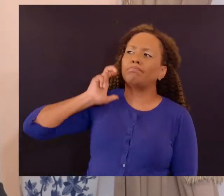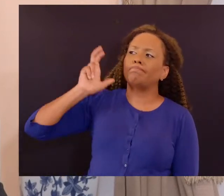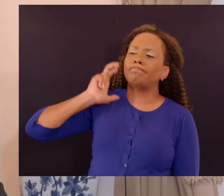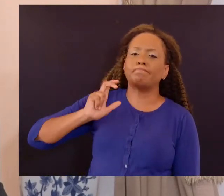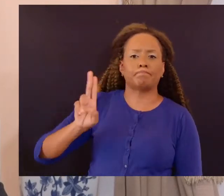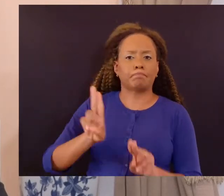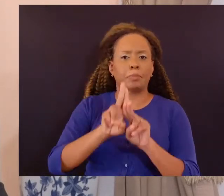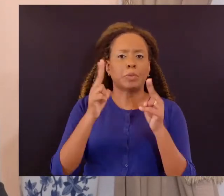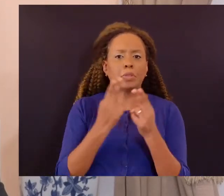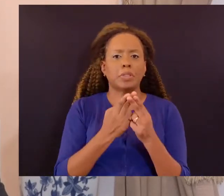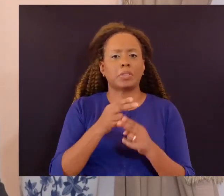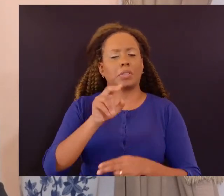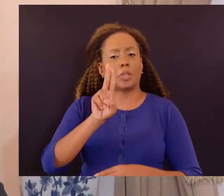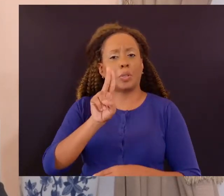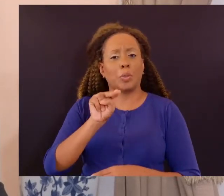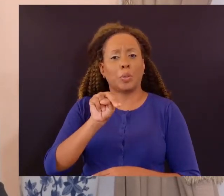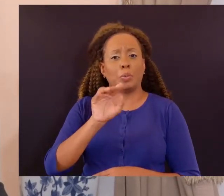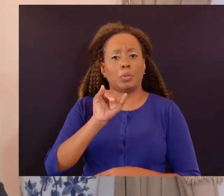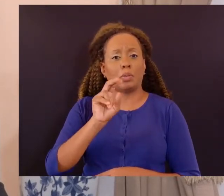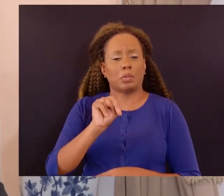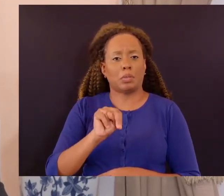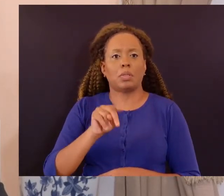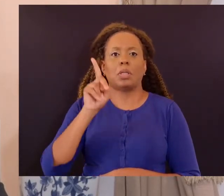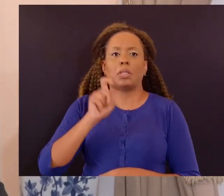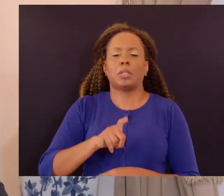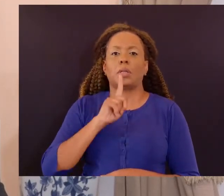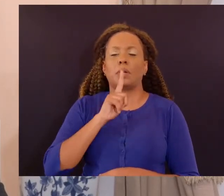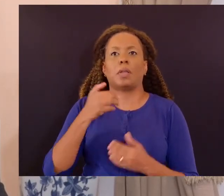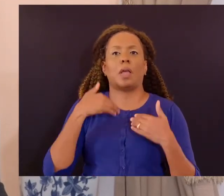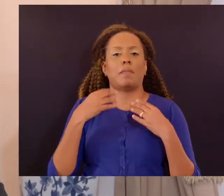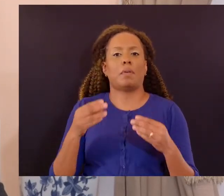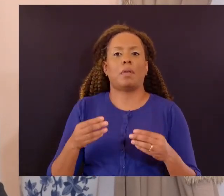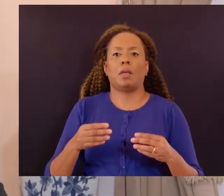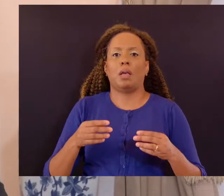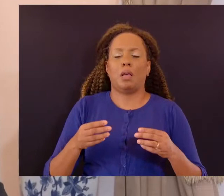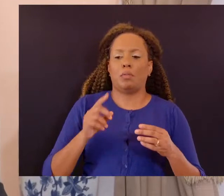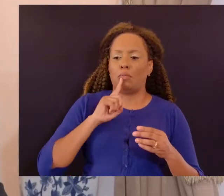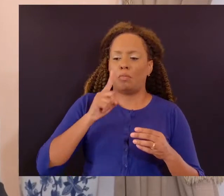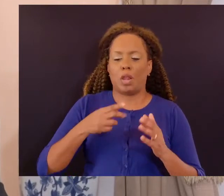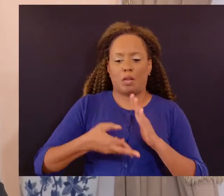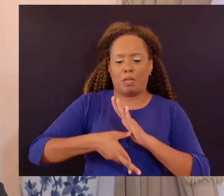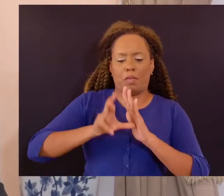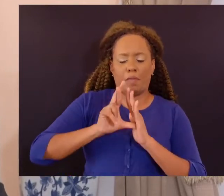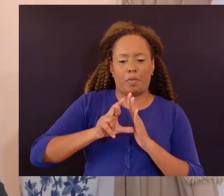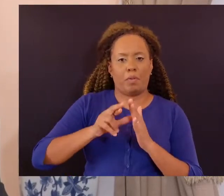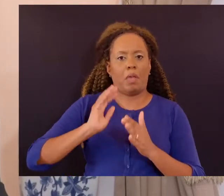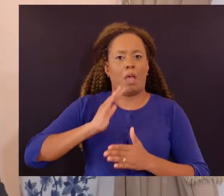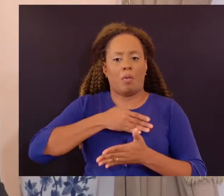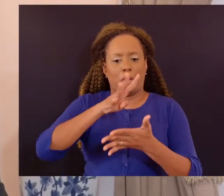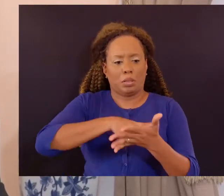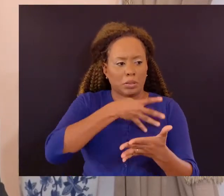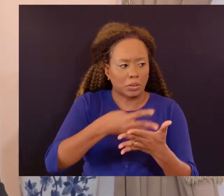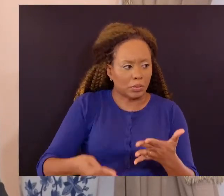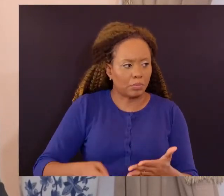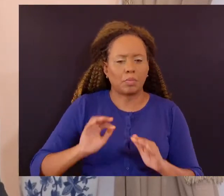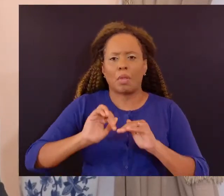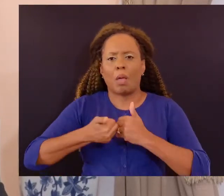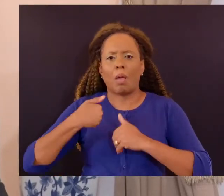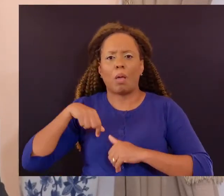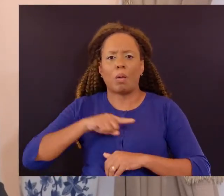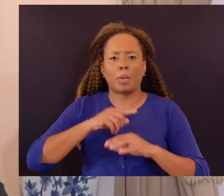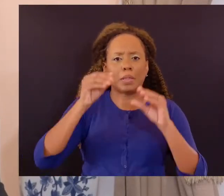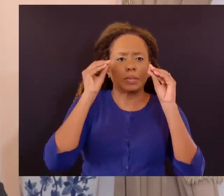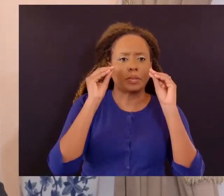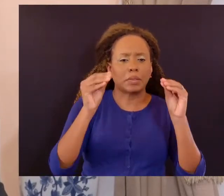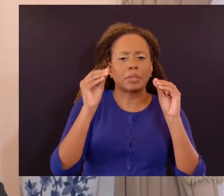regarding the syllabus, that we have to have an urgent review of the syllabus and a retake of how we are teaching to our students